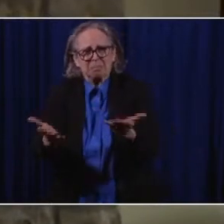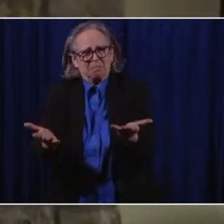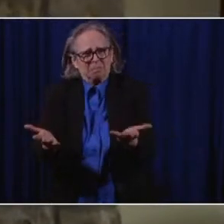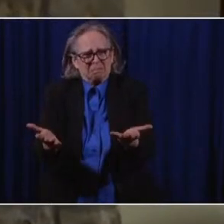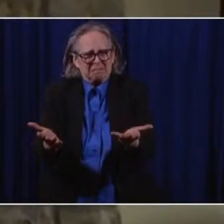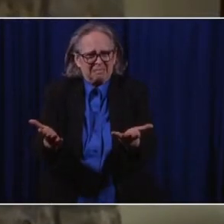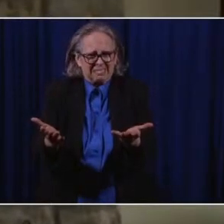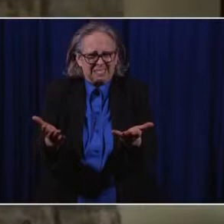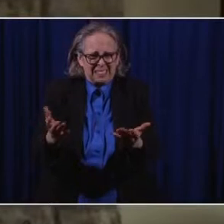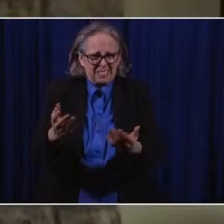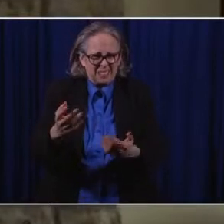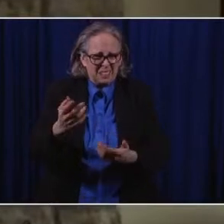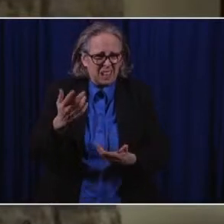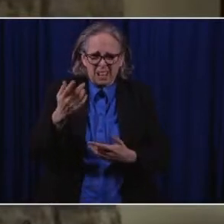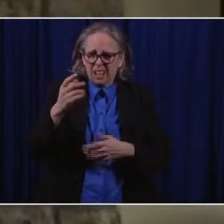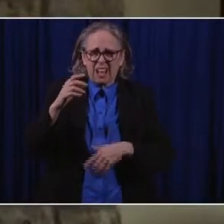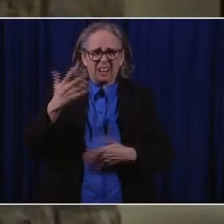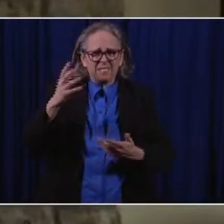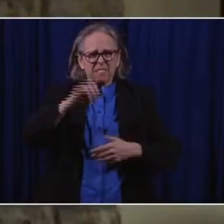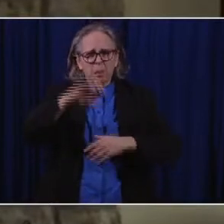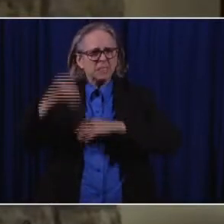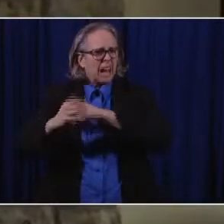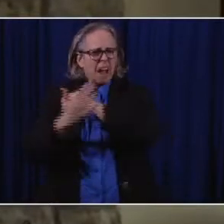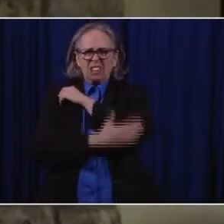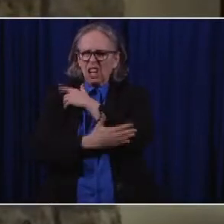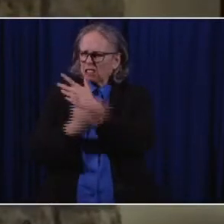get a lot of help there.